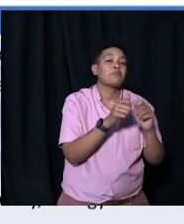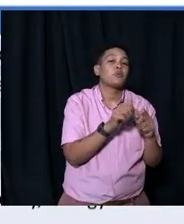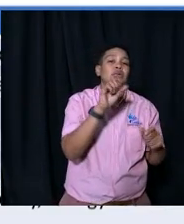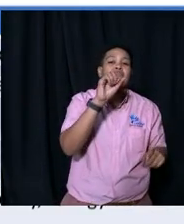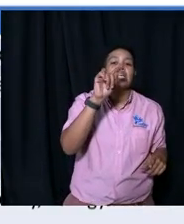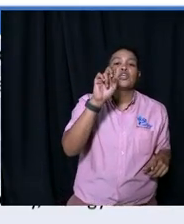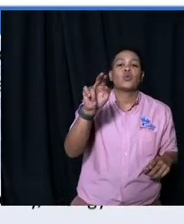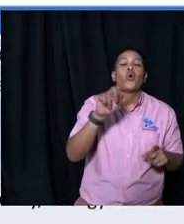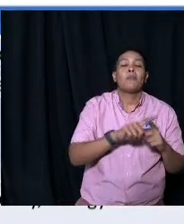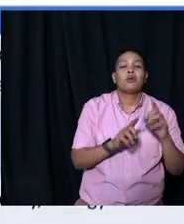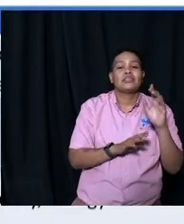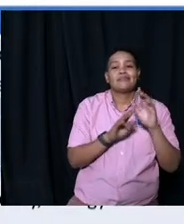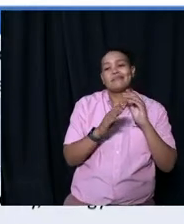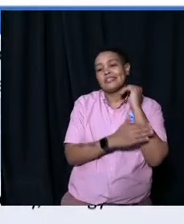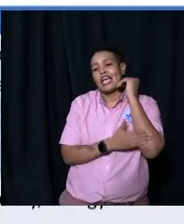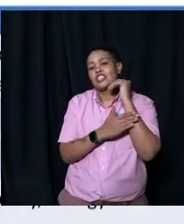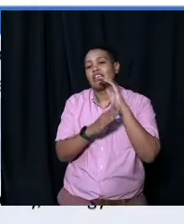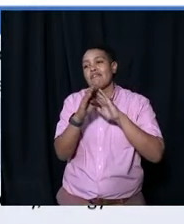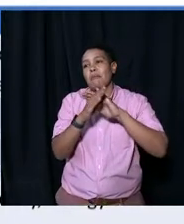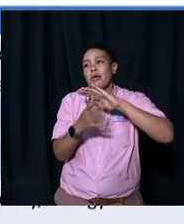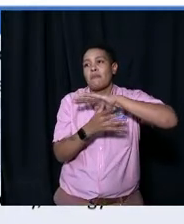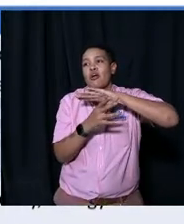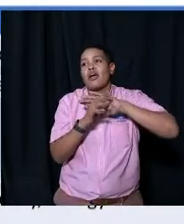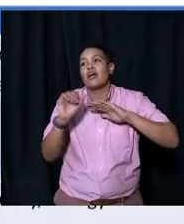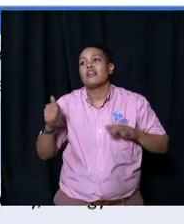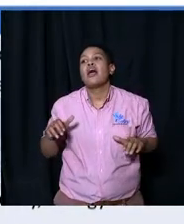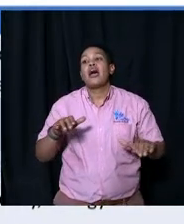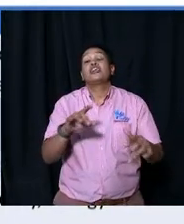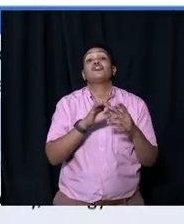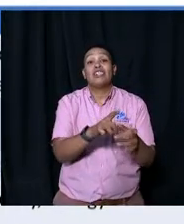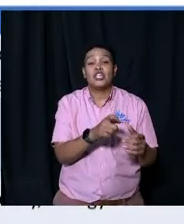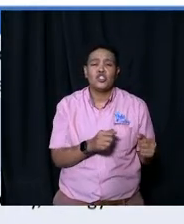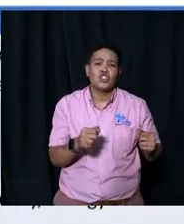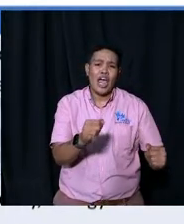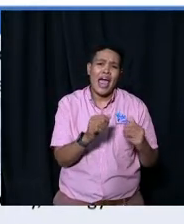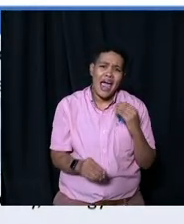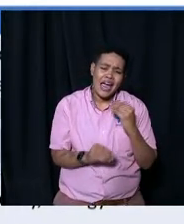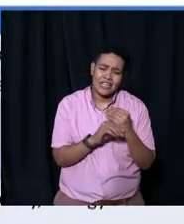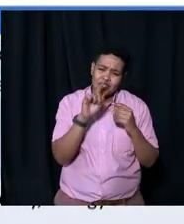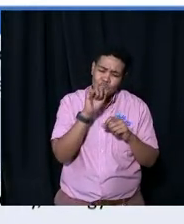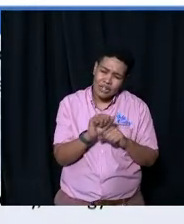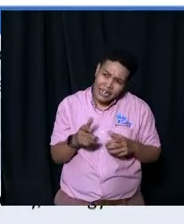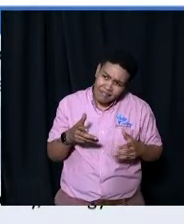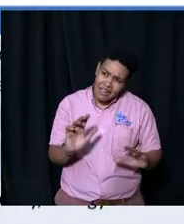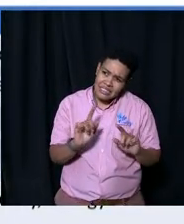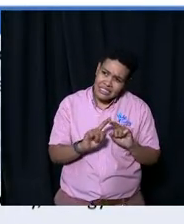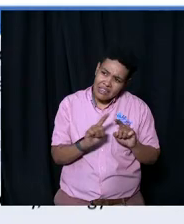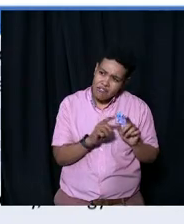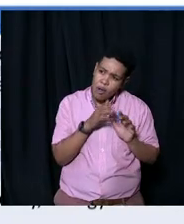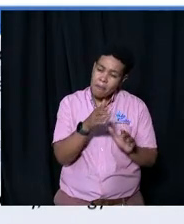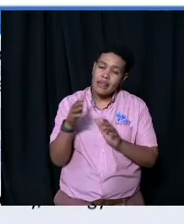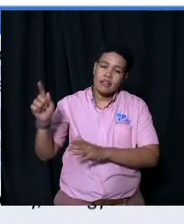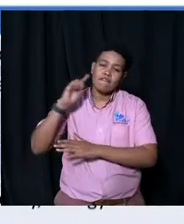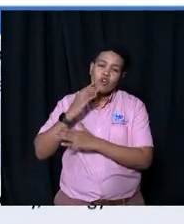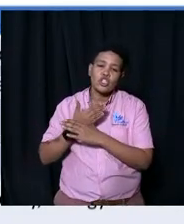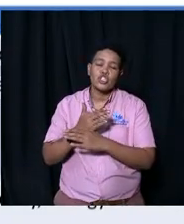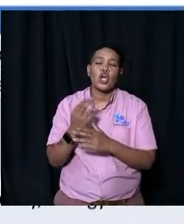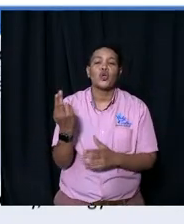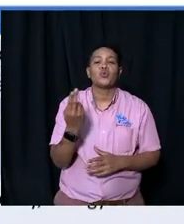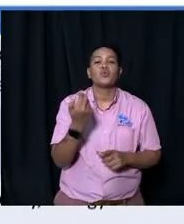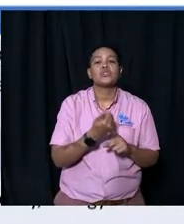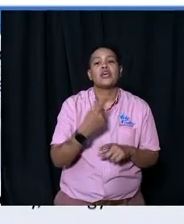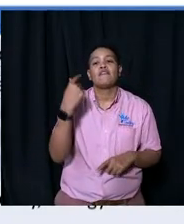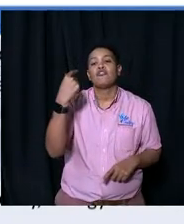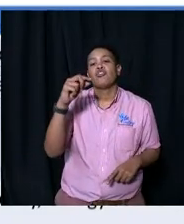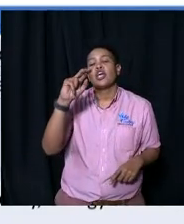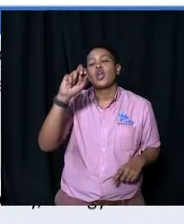and national development priorities. Another action related to this strategy is also facilitating methods for the sharing and utilization of